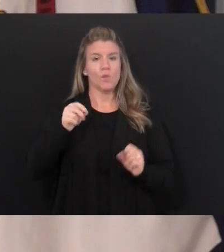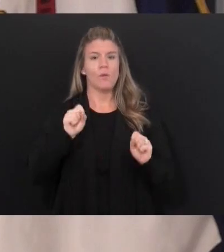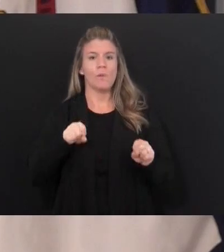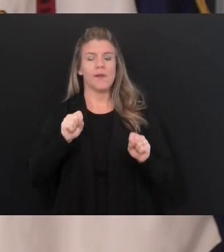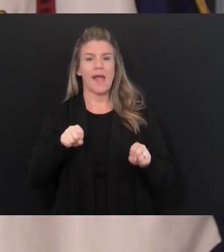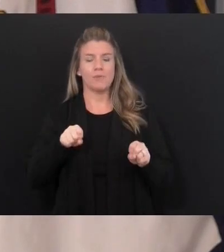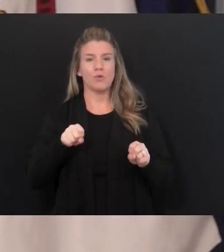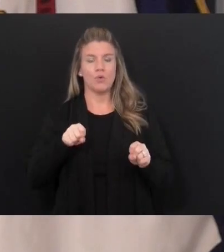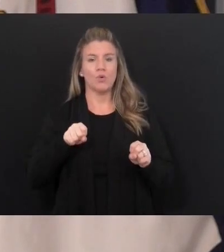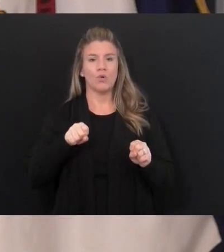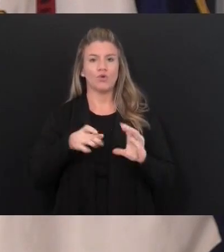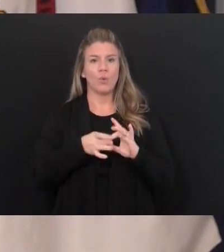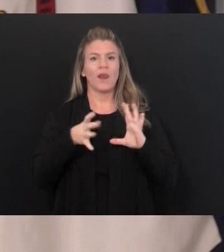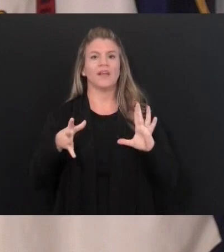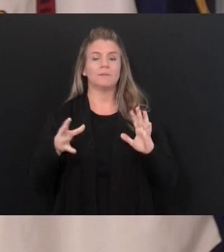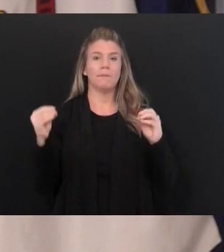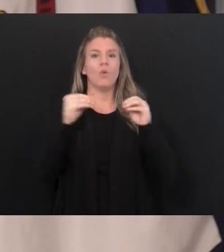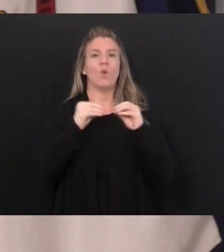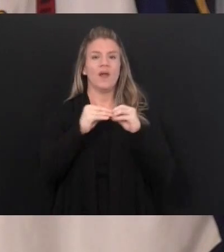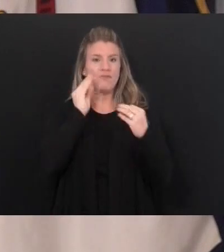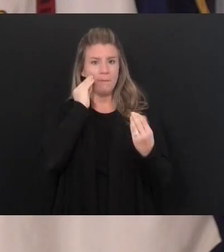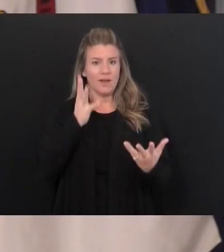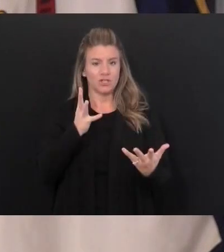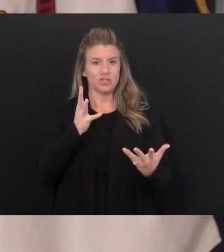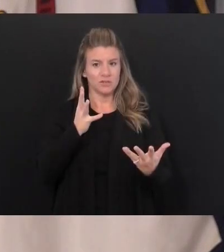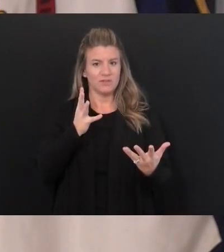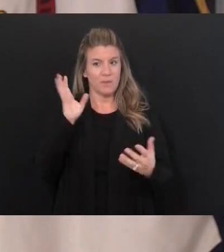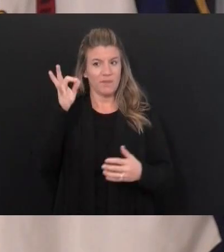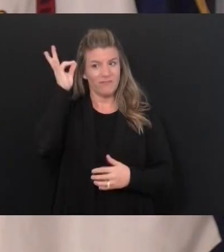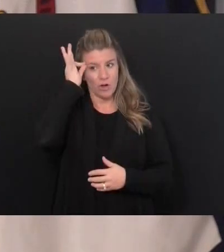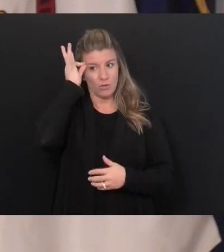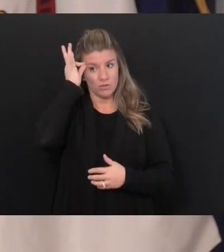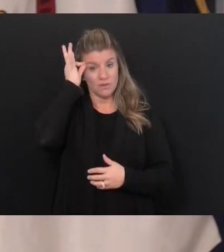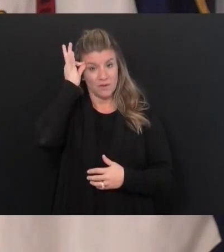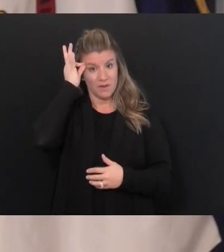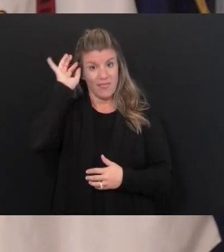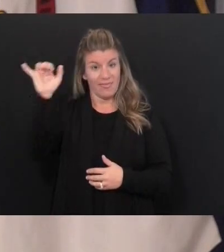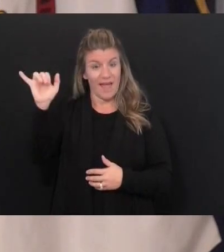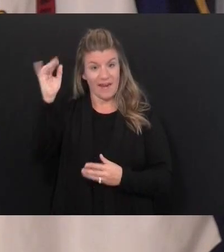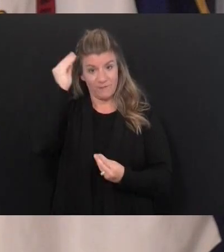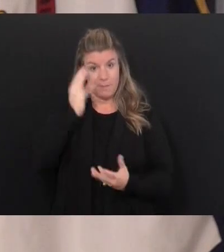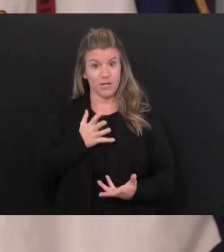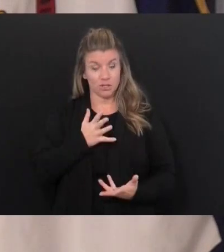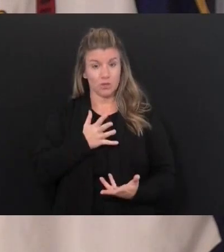to release more information that's coming from the feds, in regard to